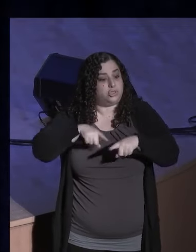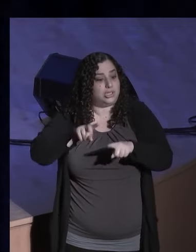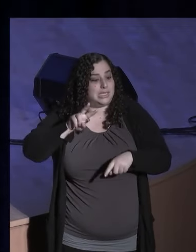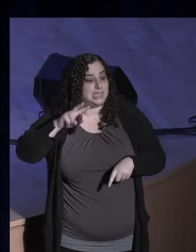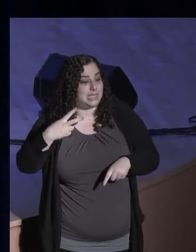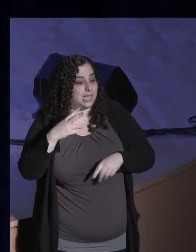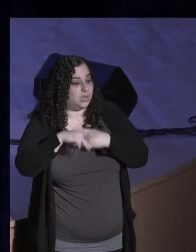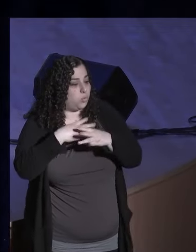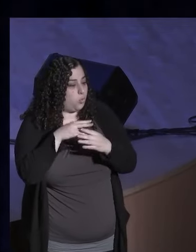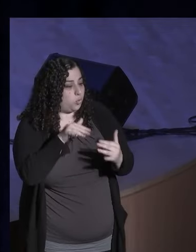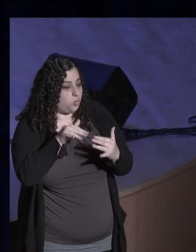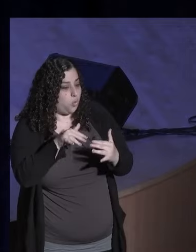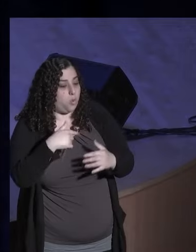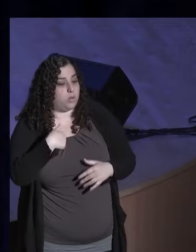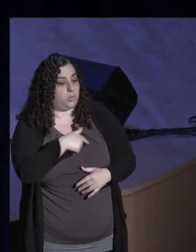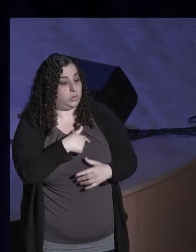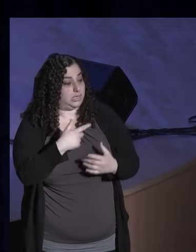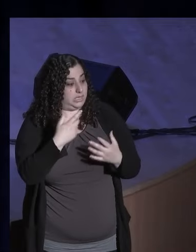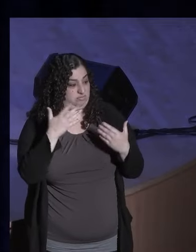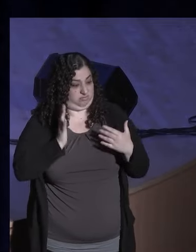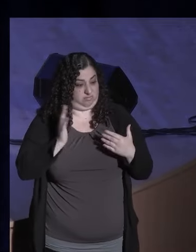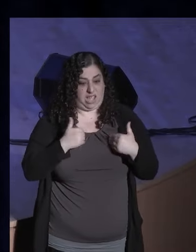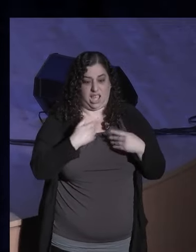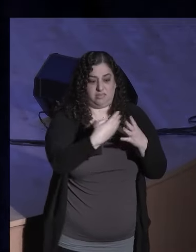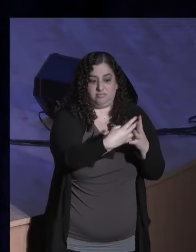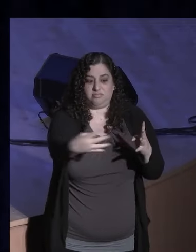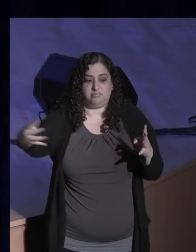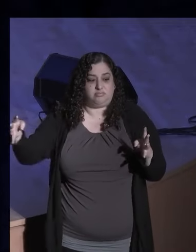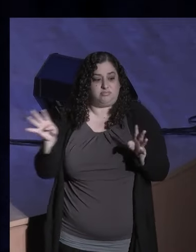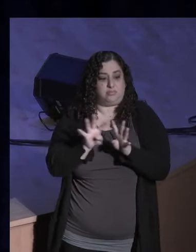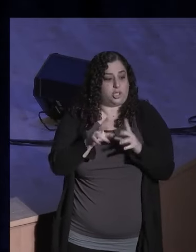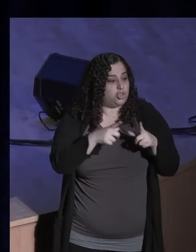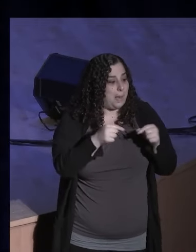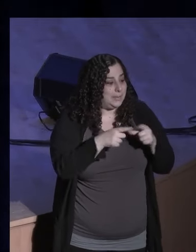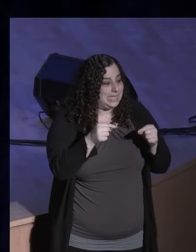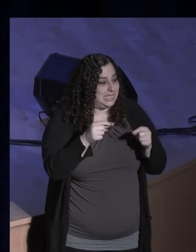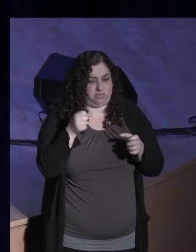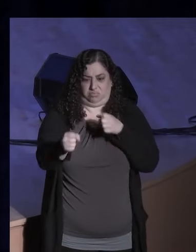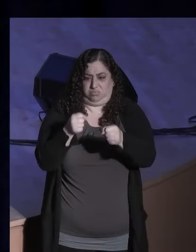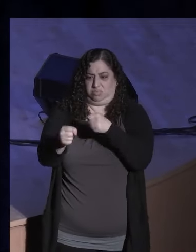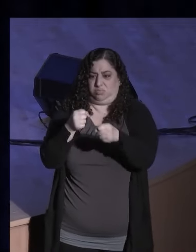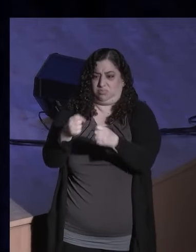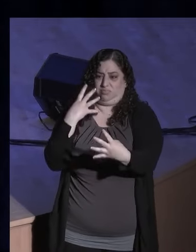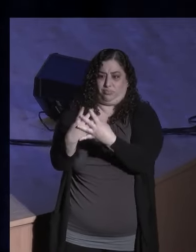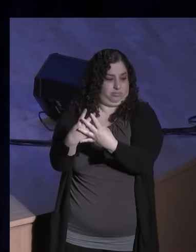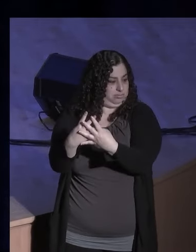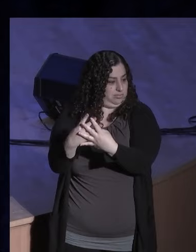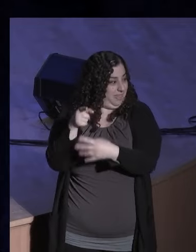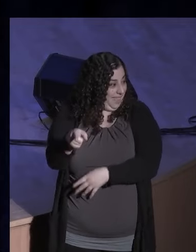of the Sand Creek Massacre, where Cheyenne men, women, and children were killed by US troops in